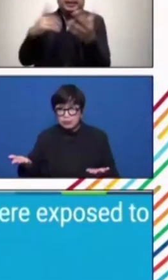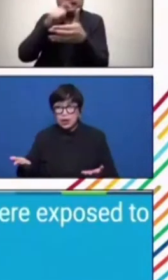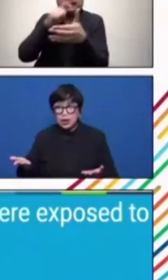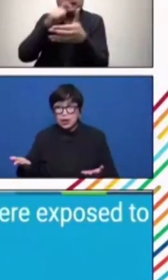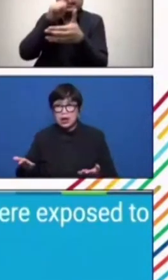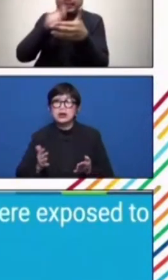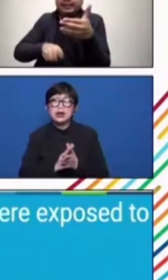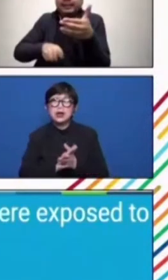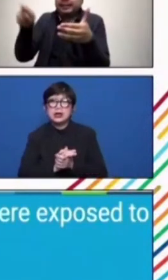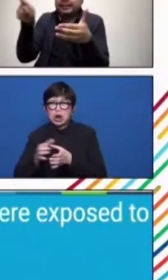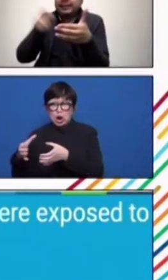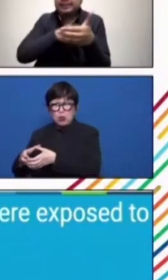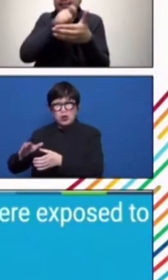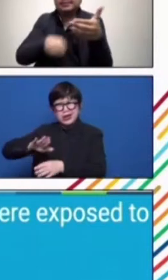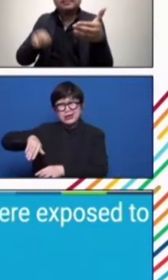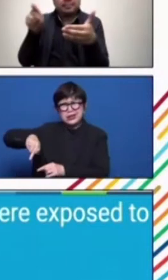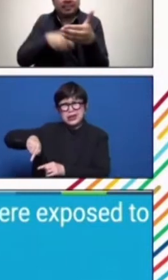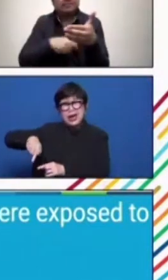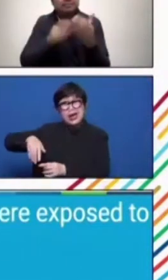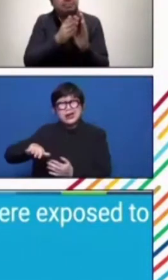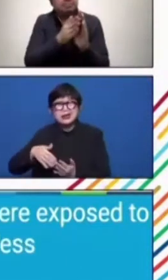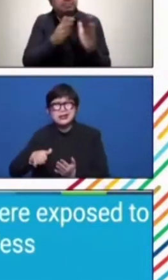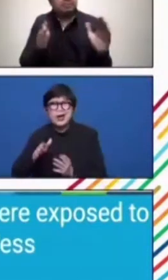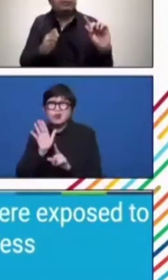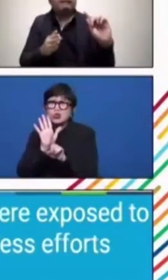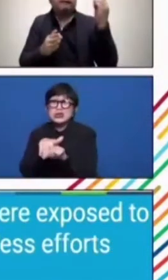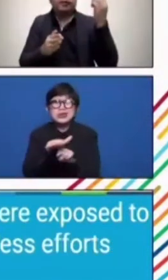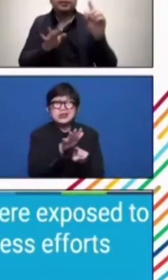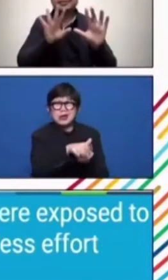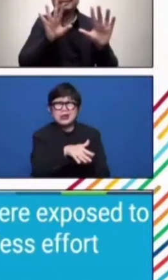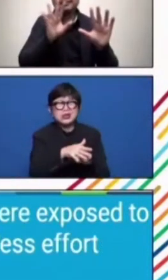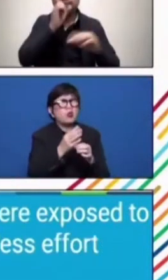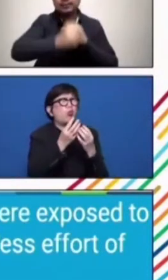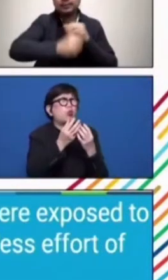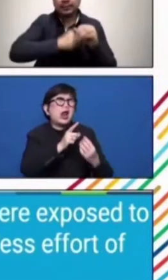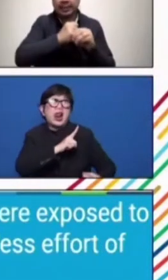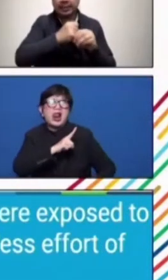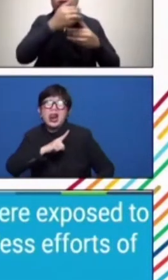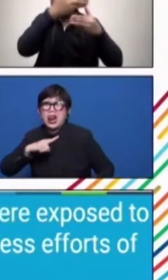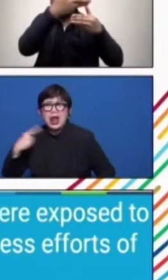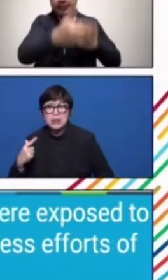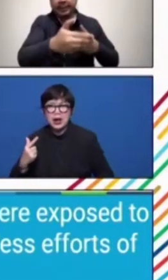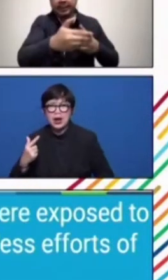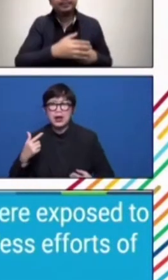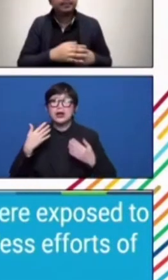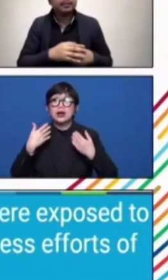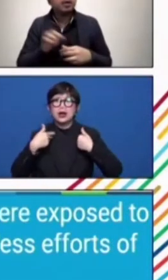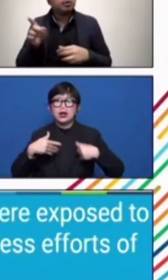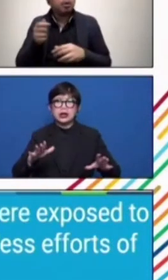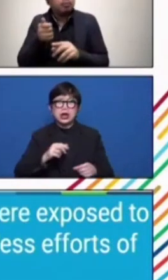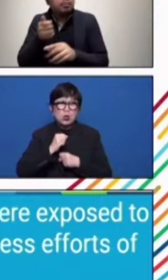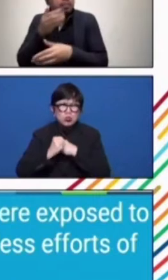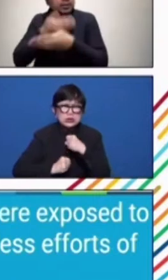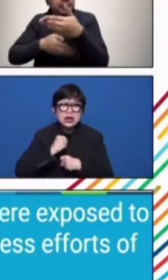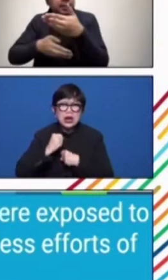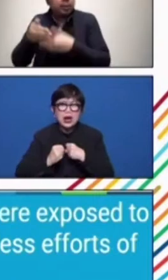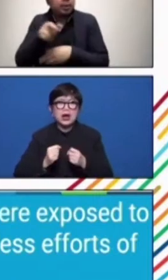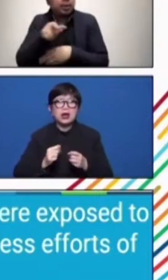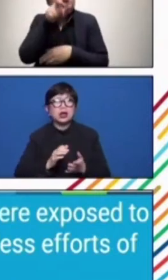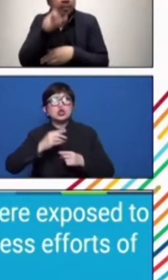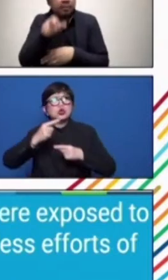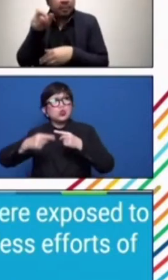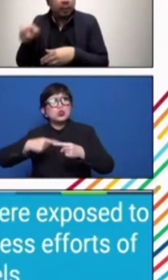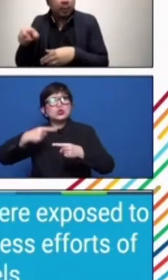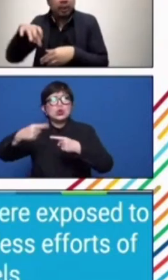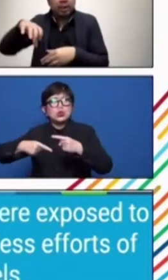but through the tireless effort a personality disabilities themselves and National and Global levels